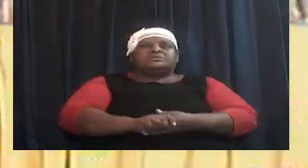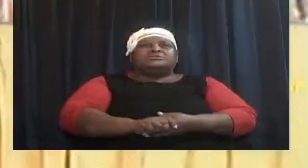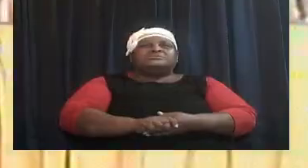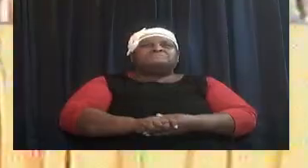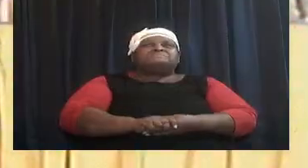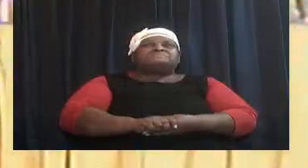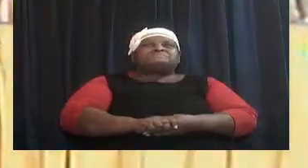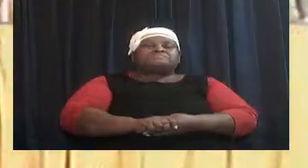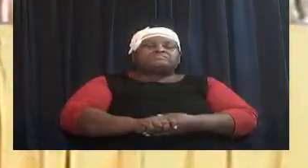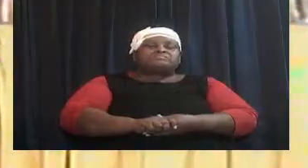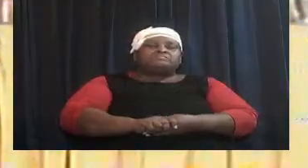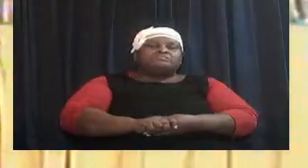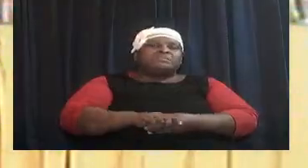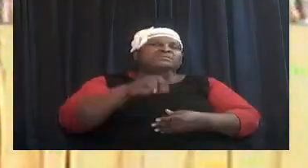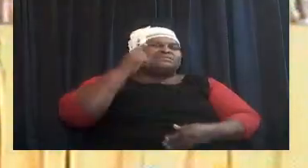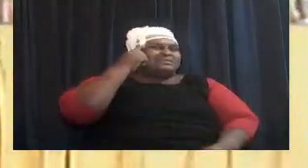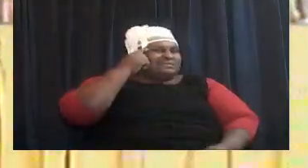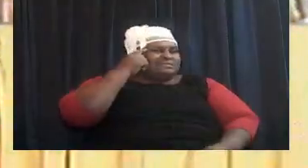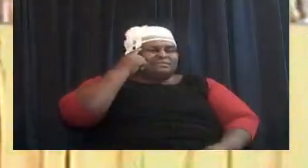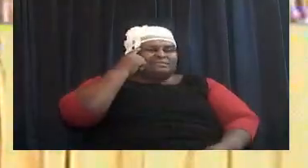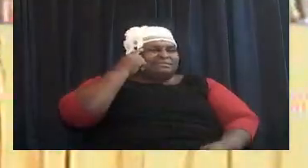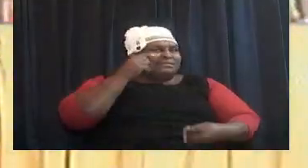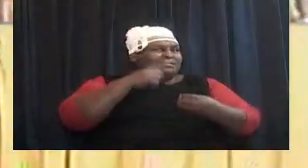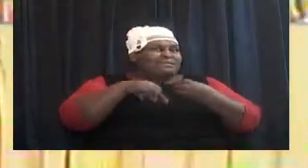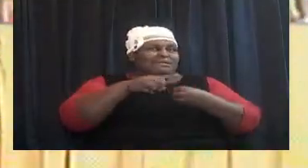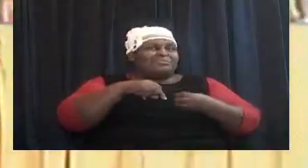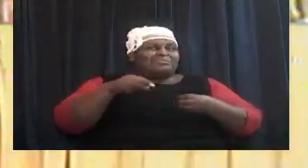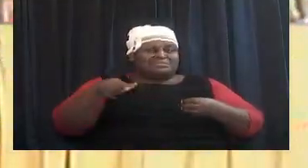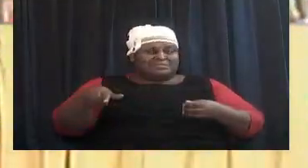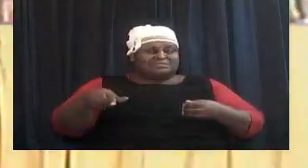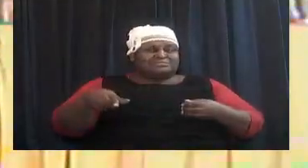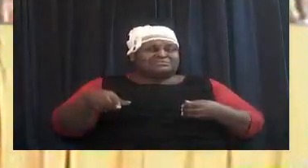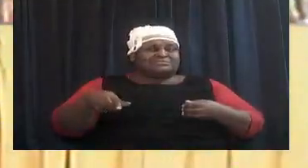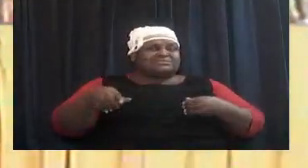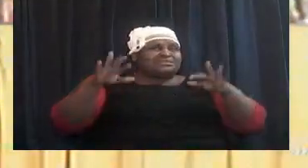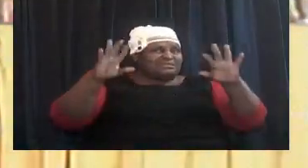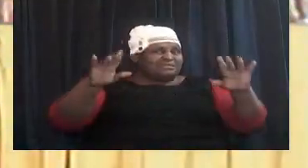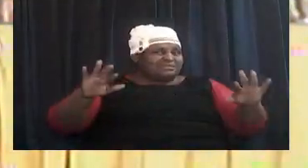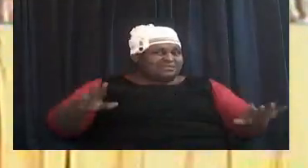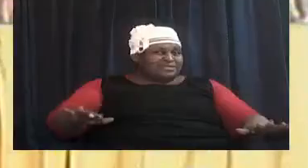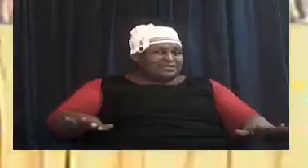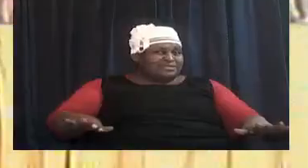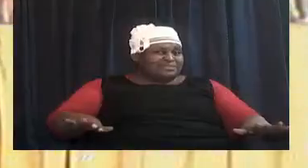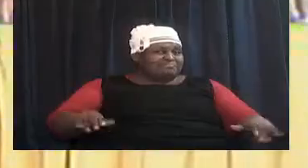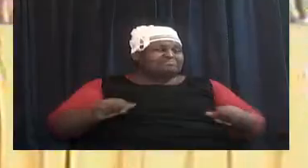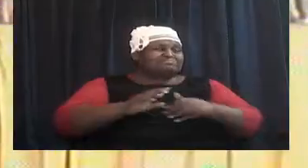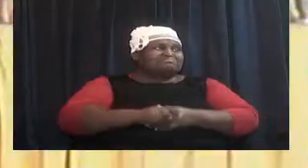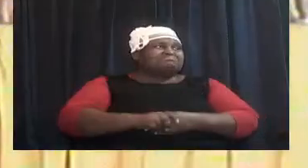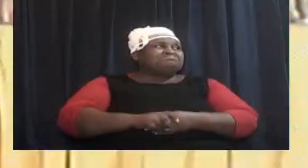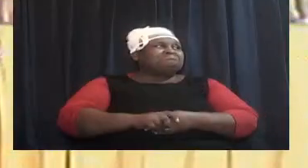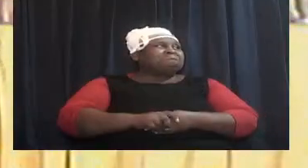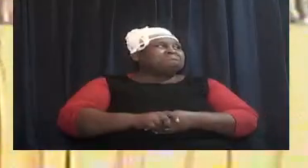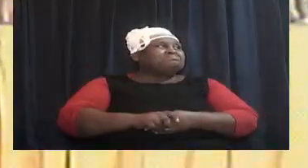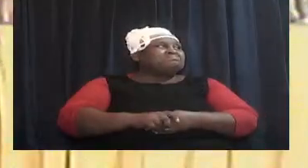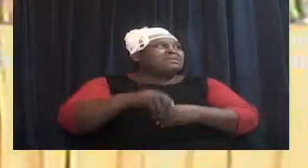And as I think about this, and the rain is falling, so it makes sense to me just,